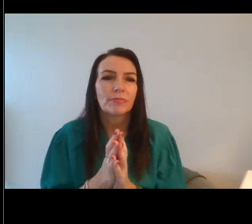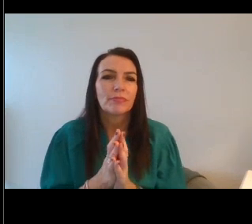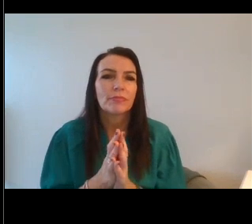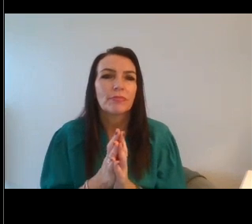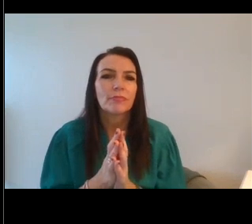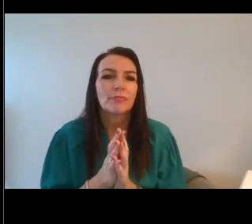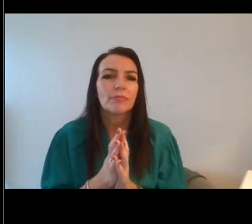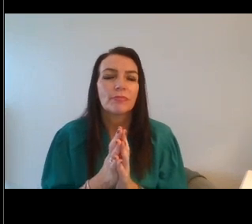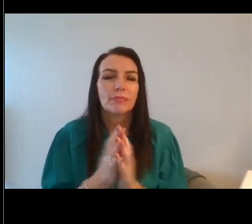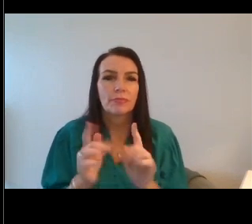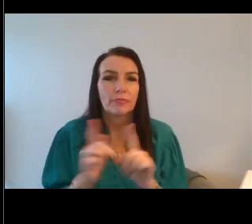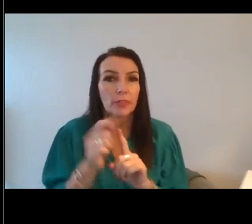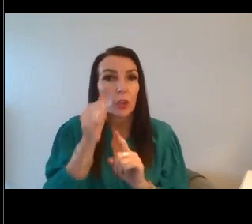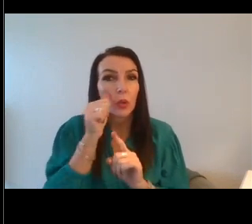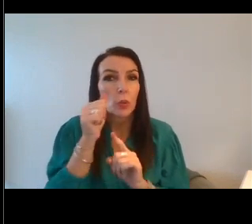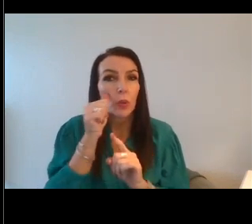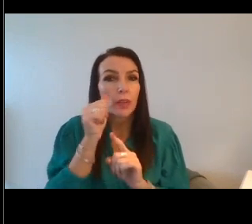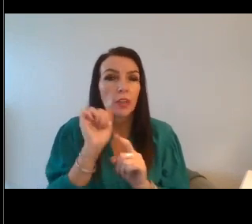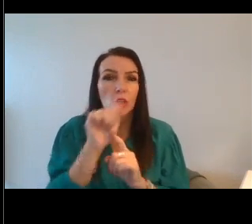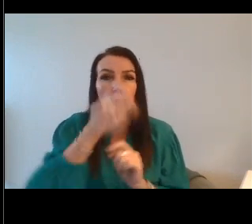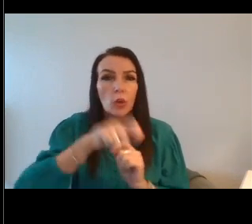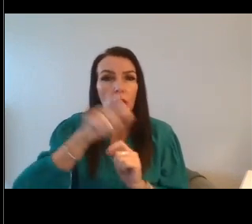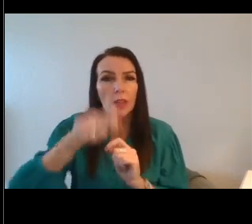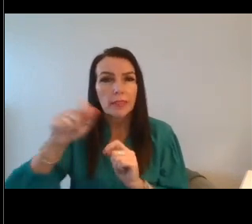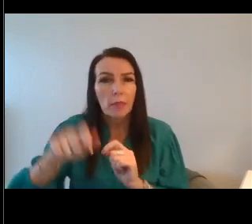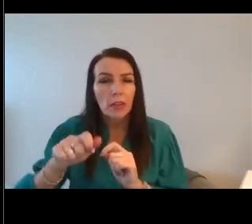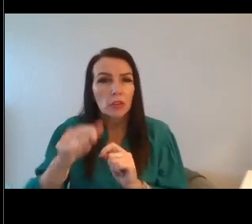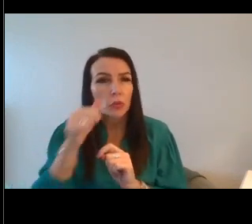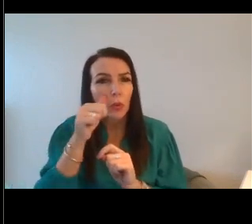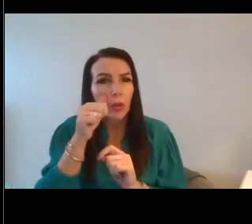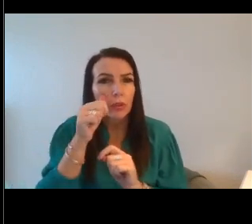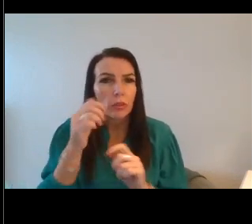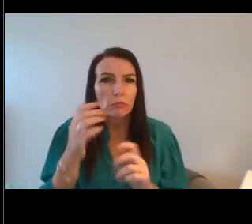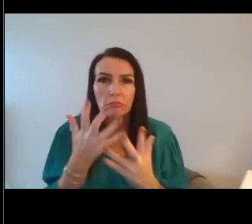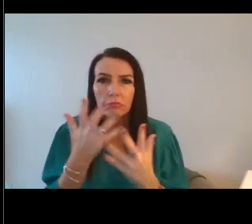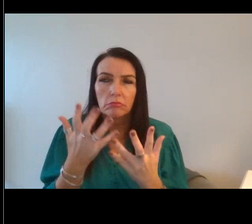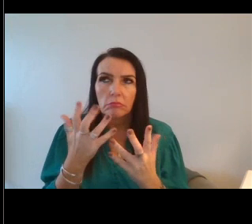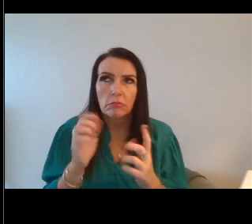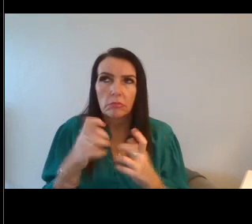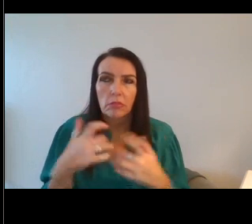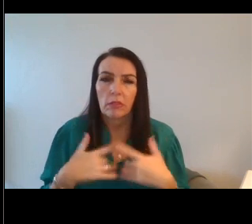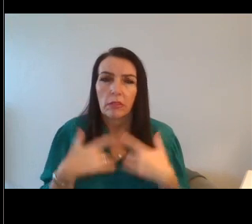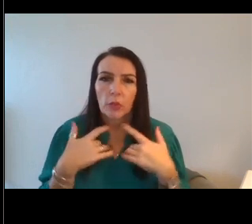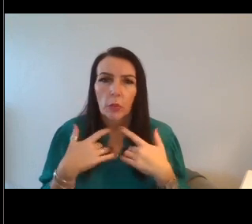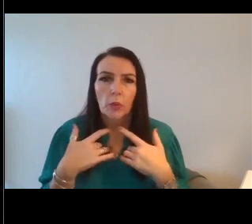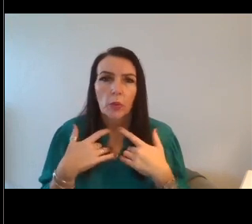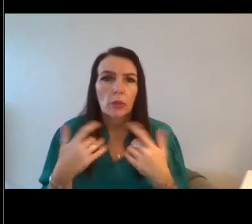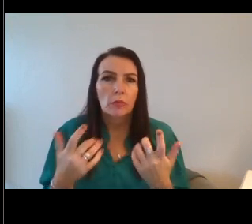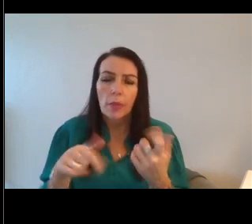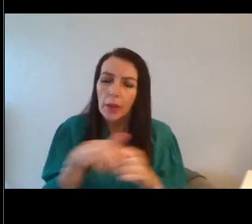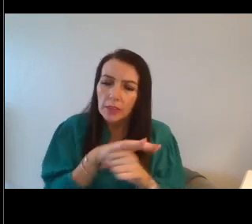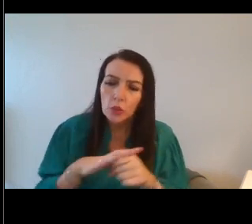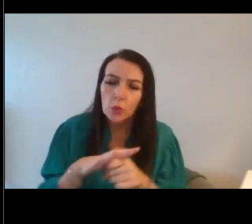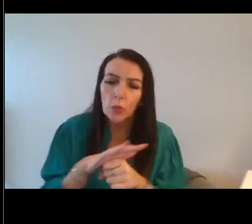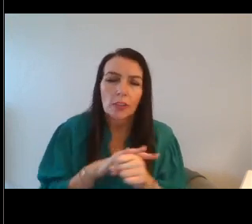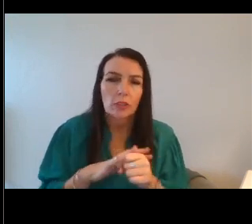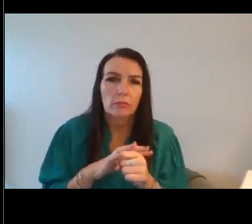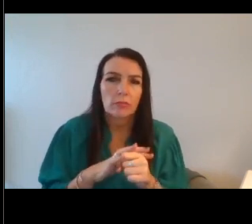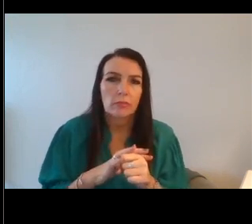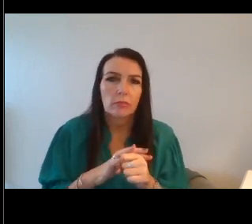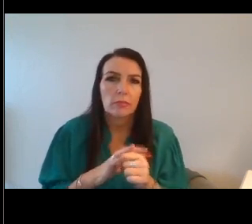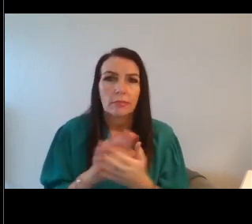is knowing about your customers, knowing where they sit in terms of their circumstances, so that you can